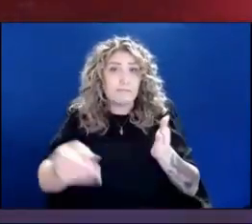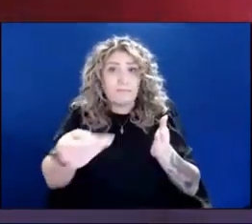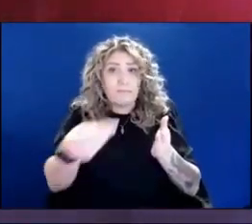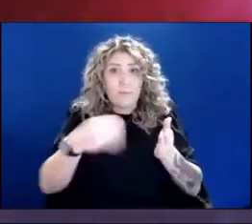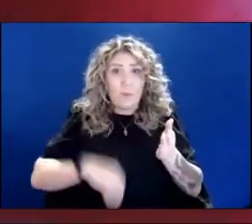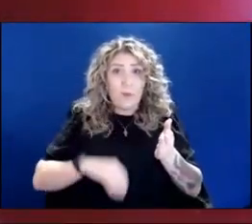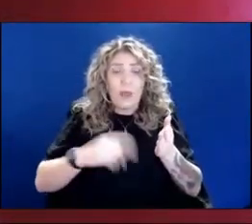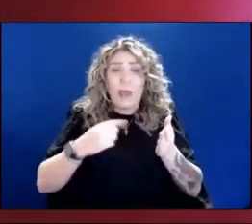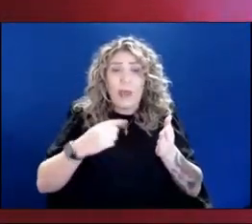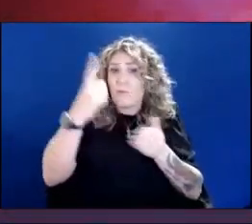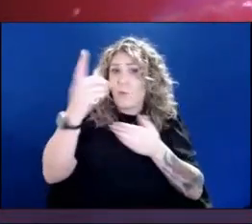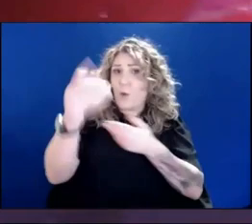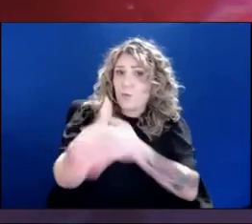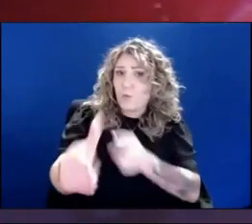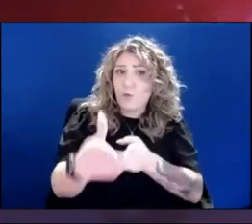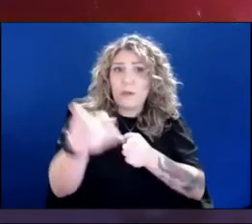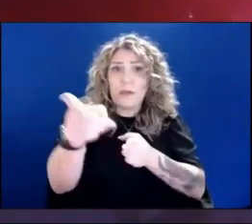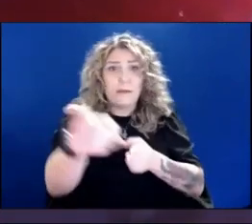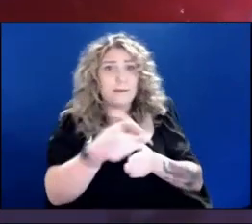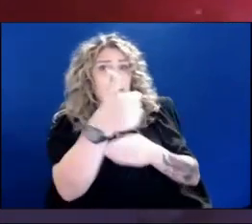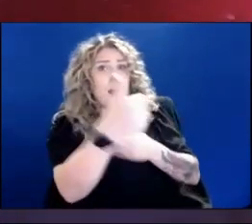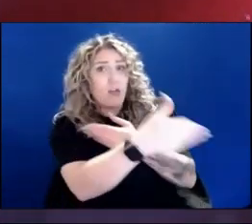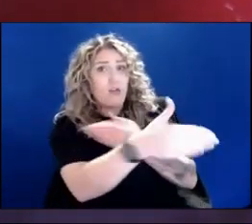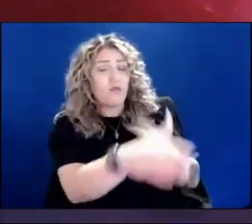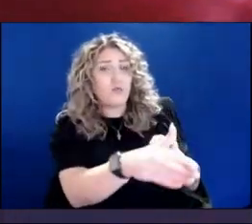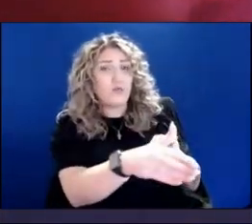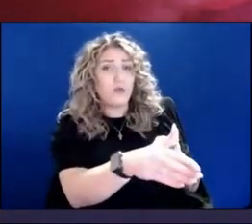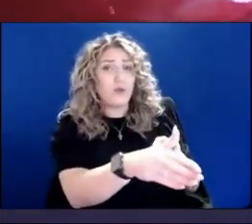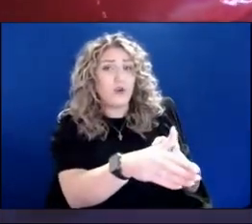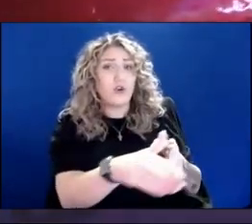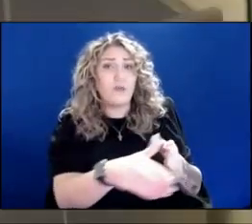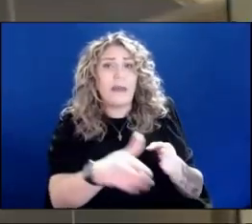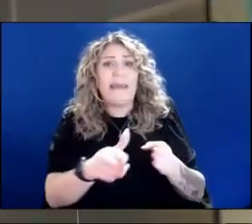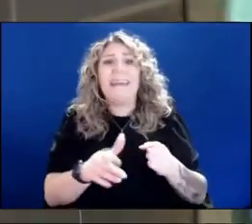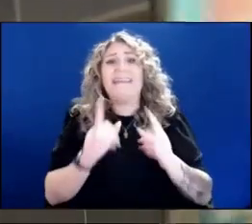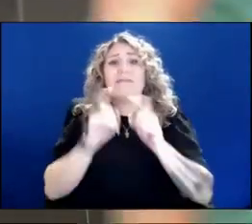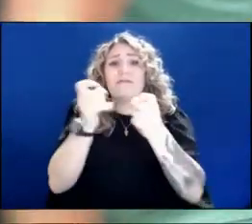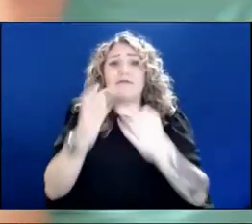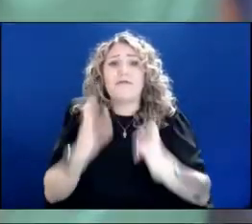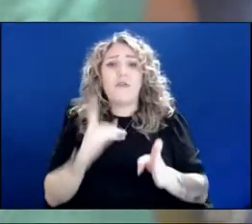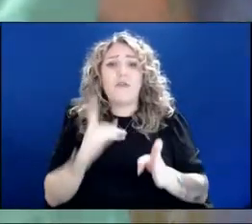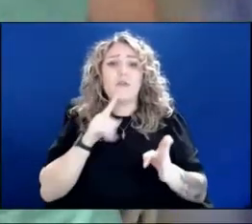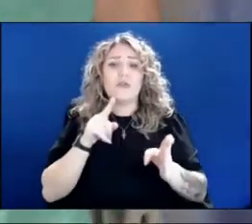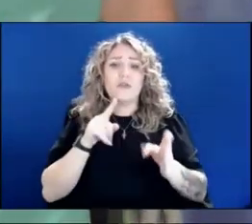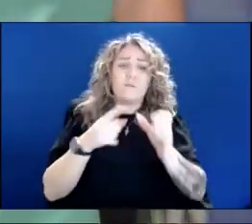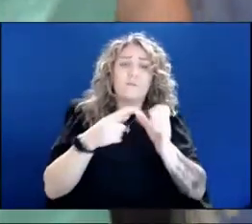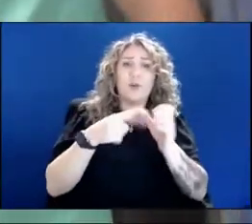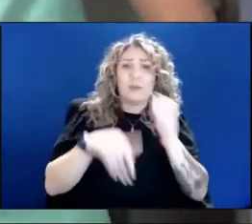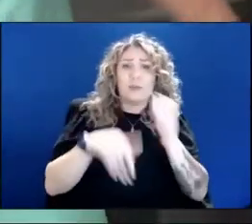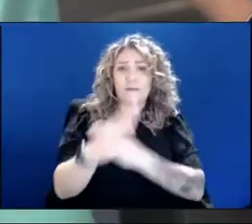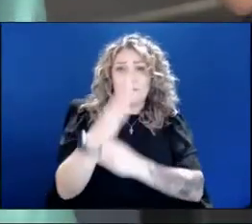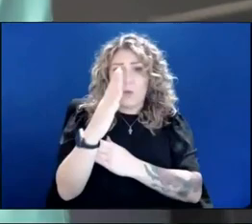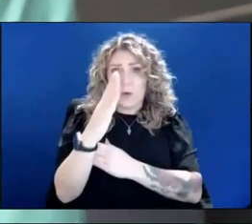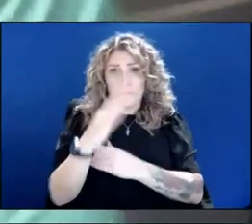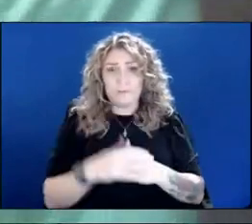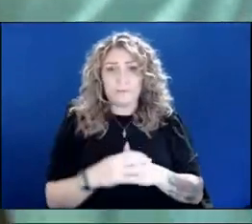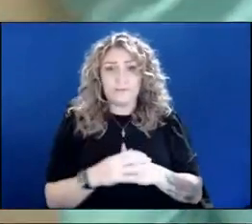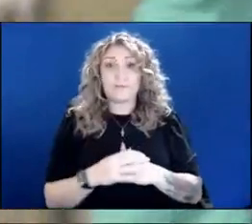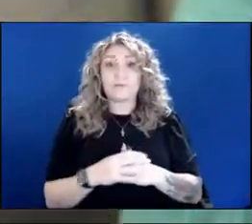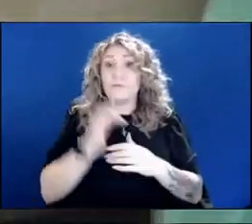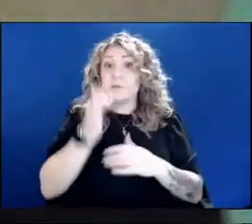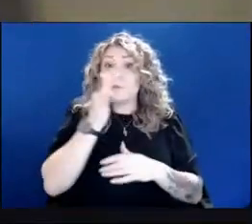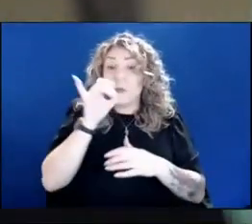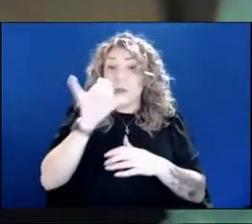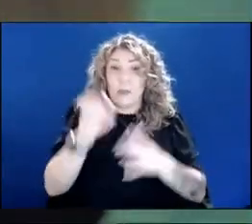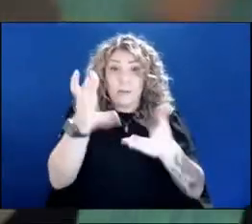the hall in the other room. And we take the donor back, usually the first case in the morning. And then as soon as that's going well,